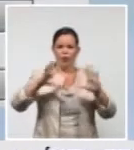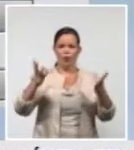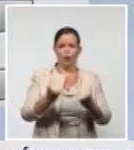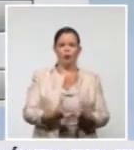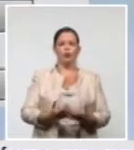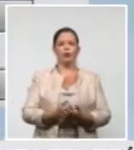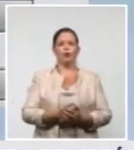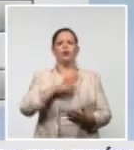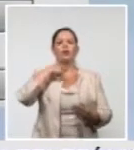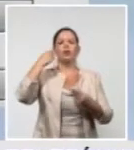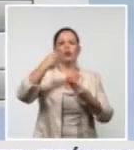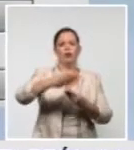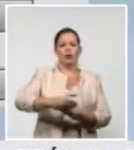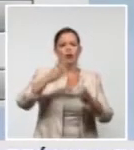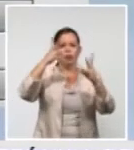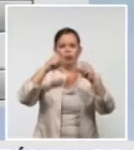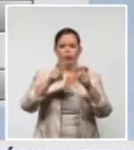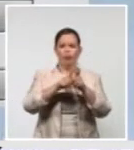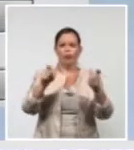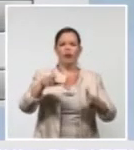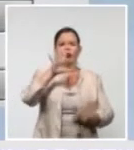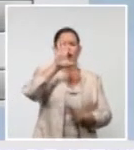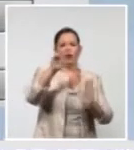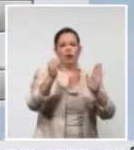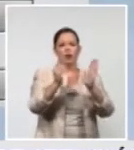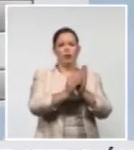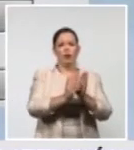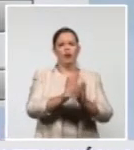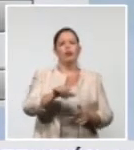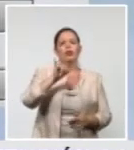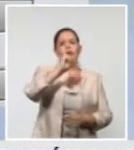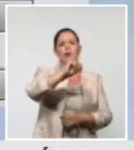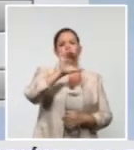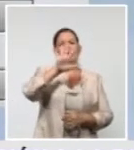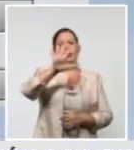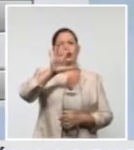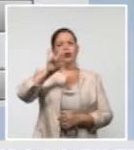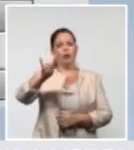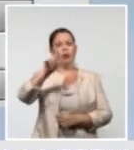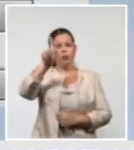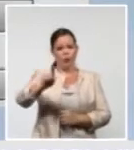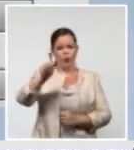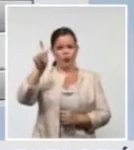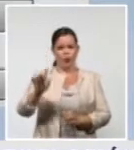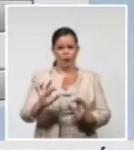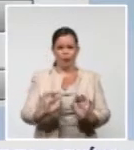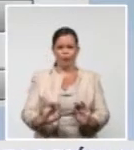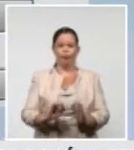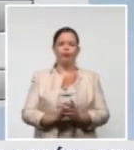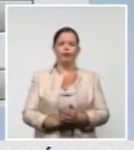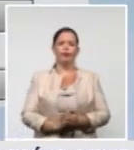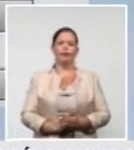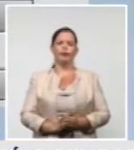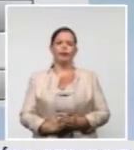21,472,570 since the start of the pandemic, practically 22 million people.